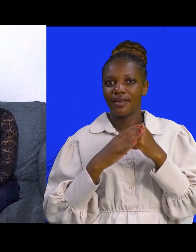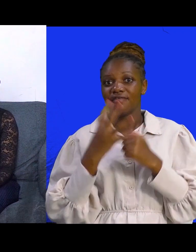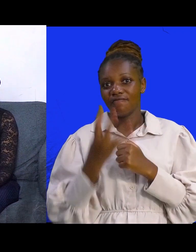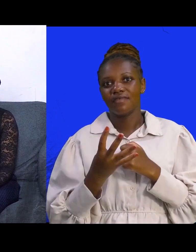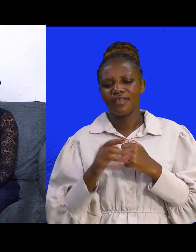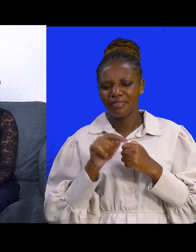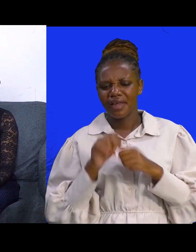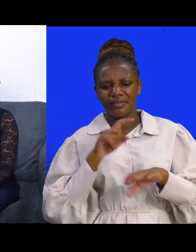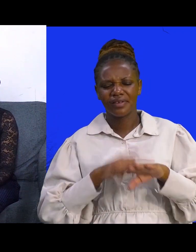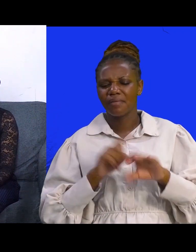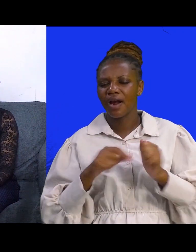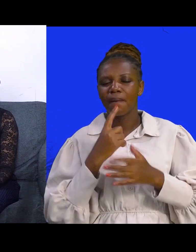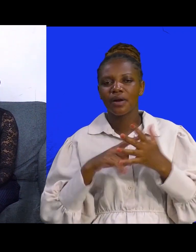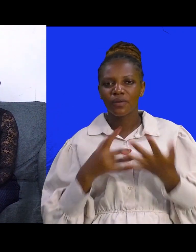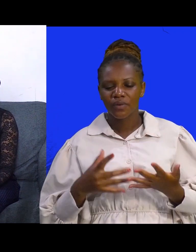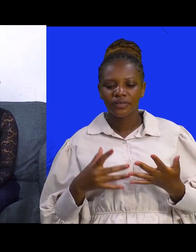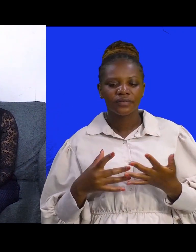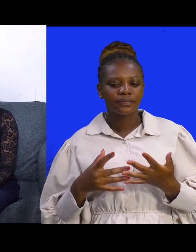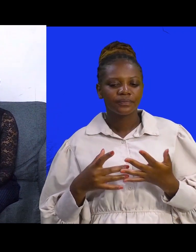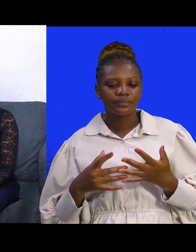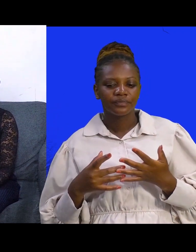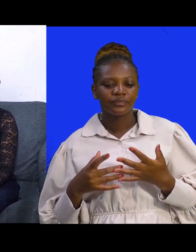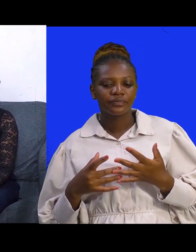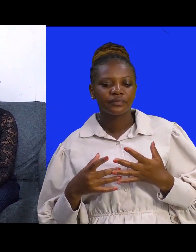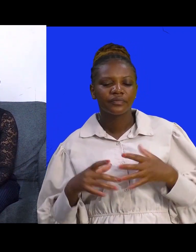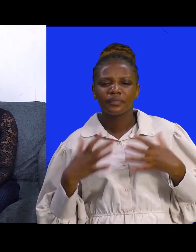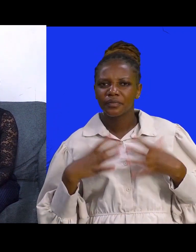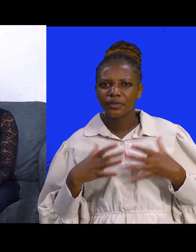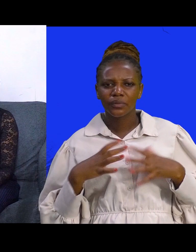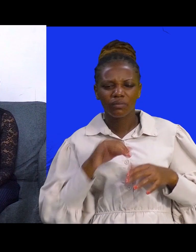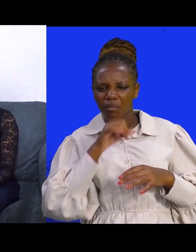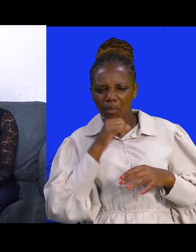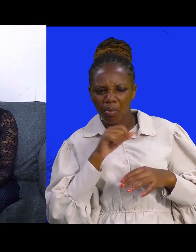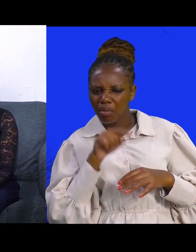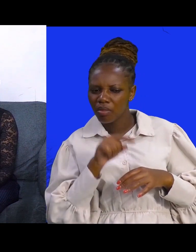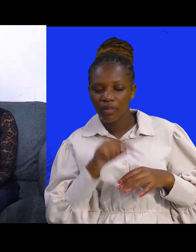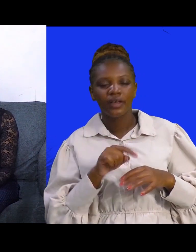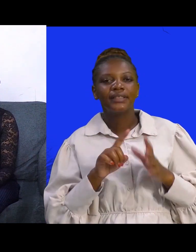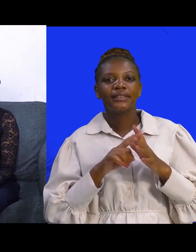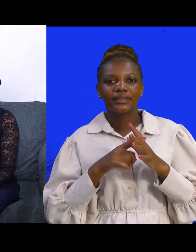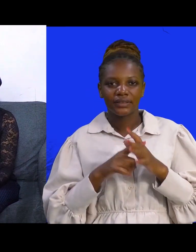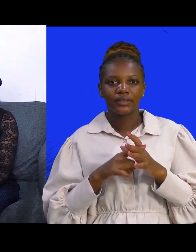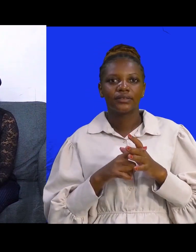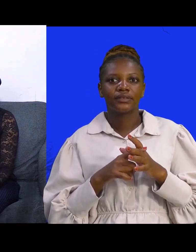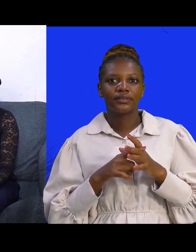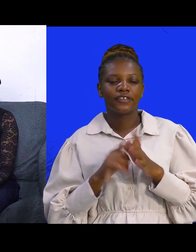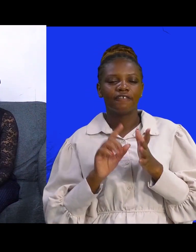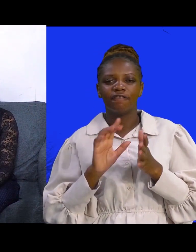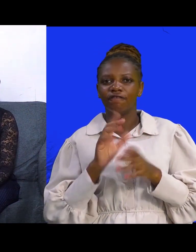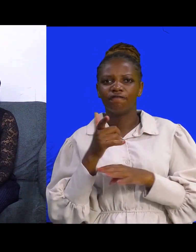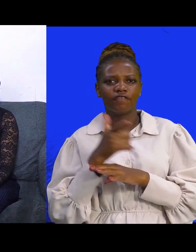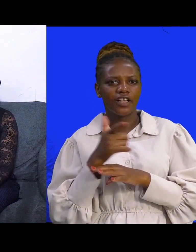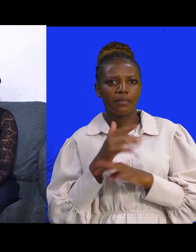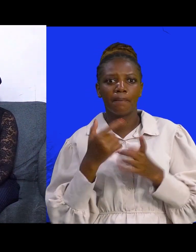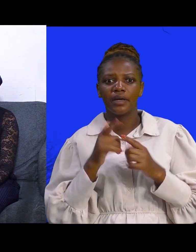Those eras is when the guys like Edison, they discovered, that's when film